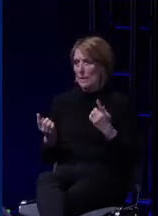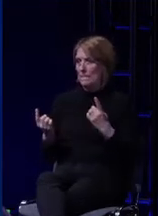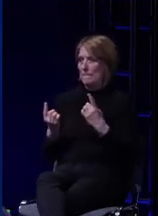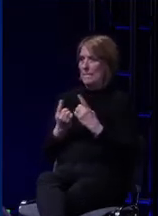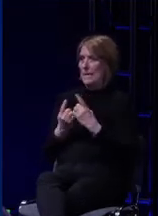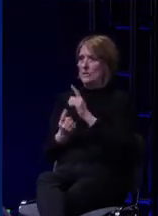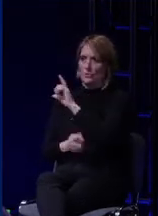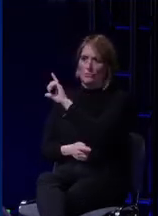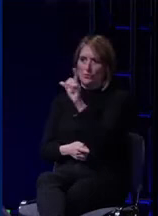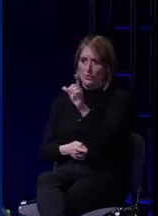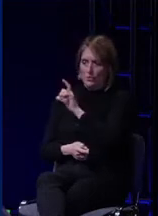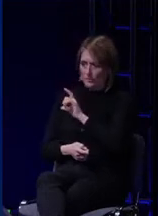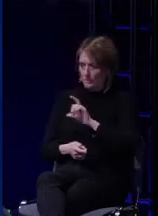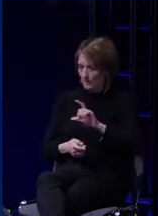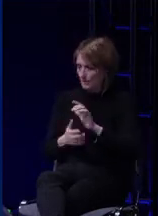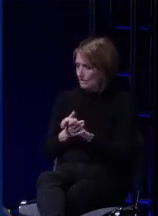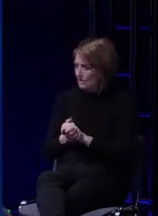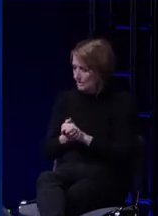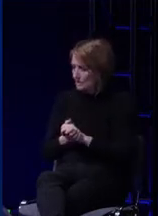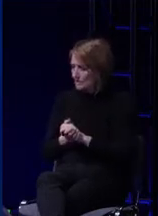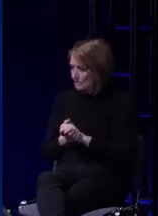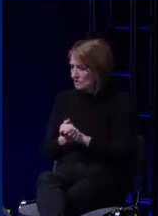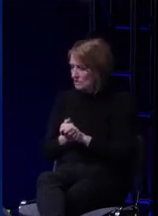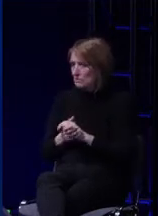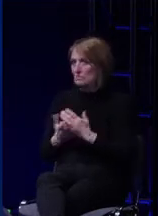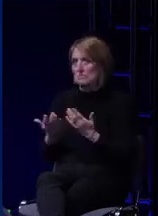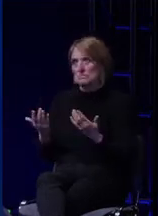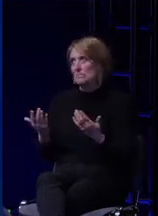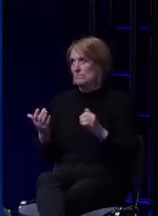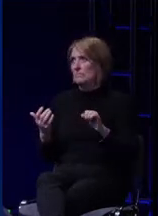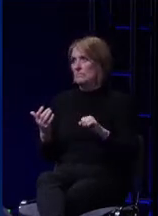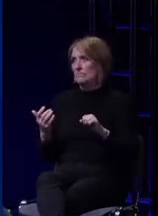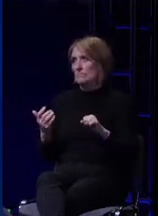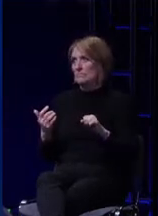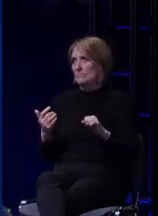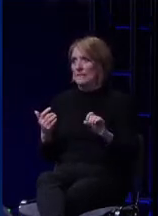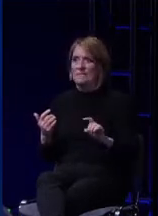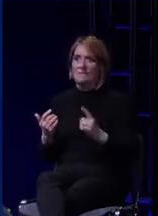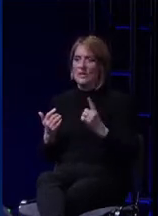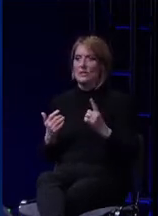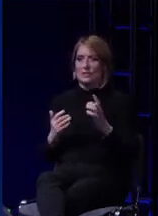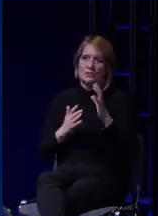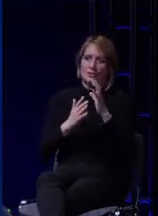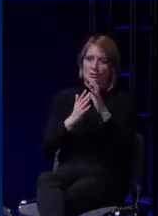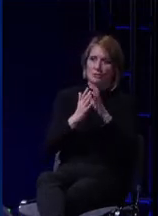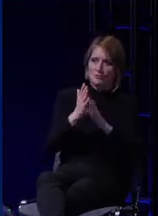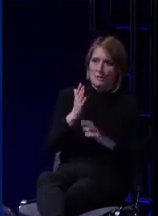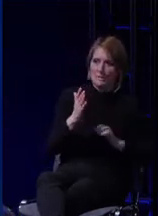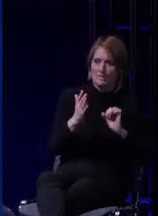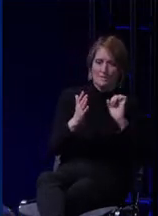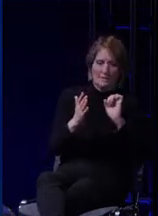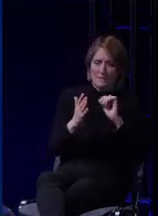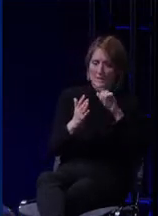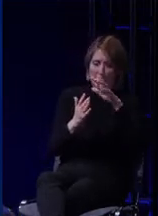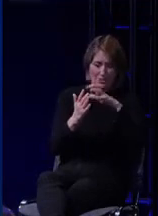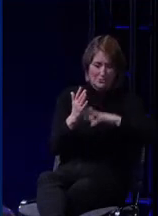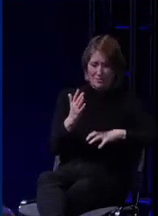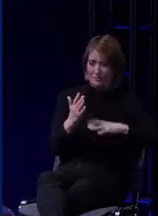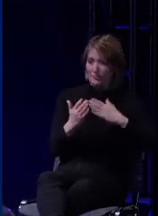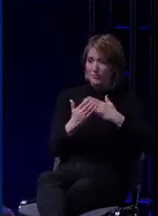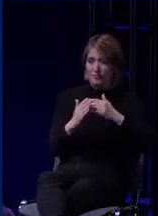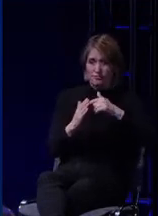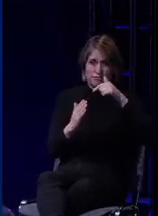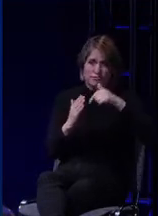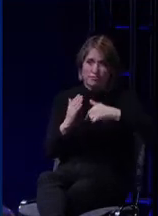Zoom originally. Yeah, I mean, firstly, it's the script. Her script is very descriptive. It is